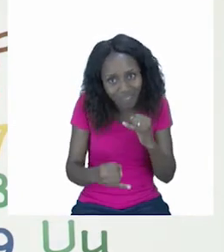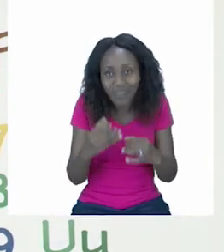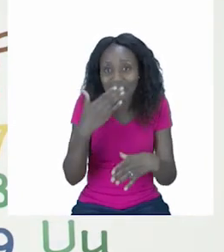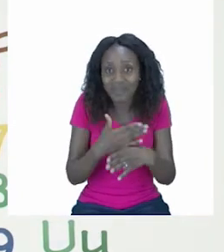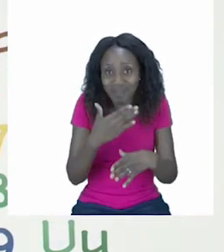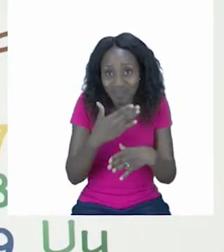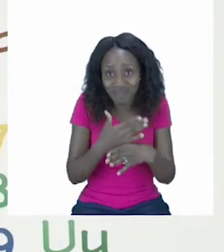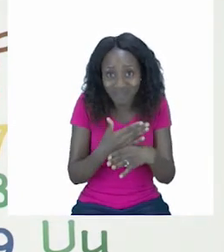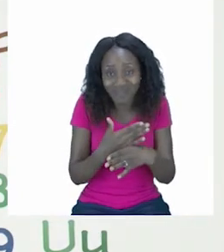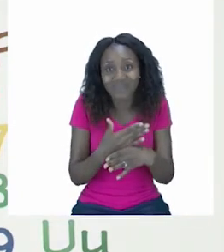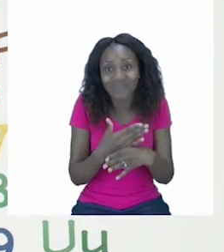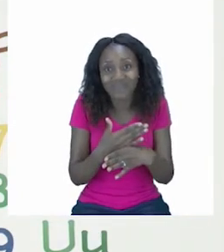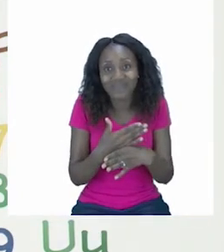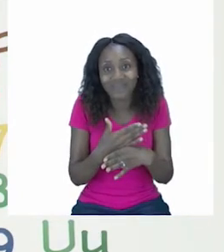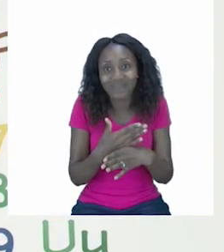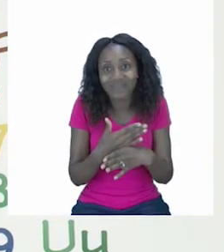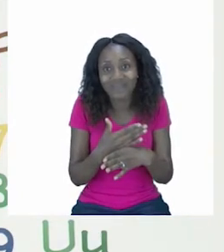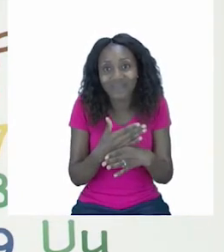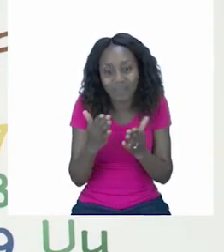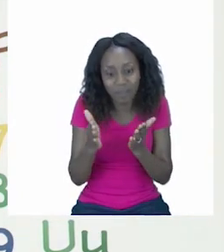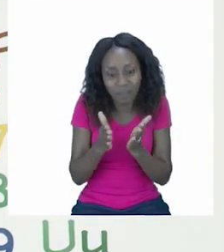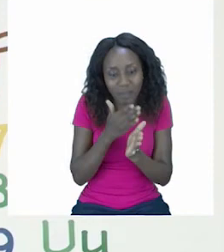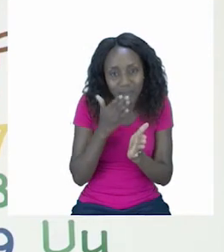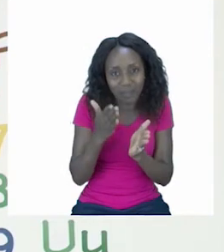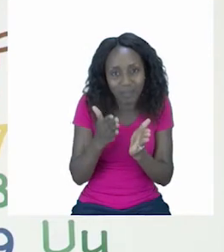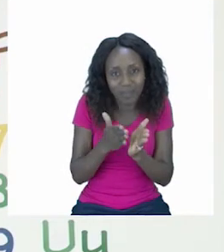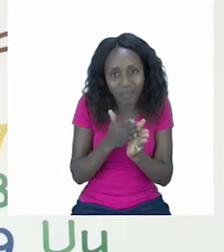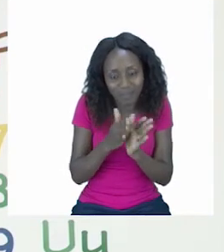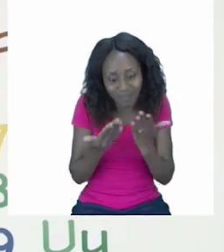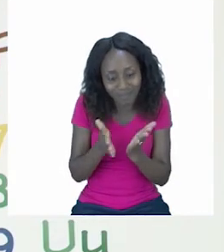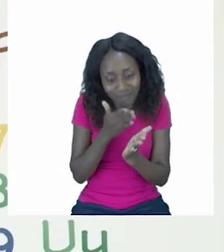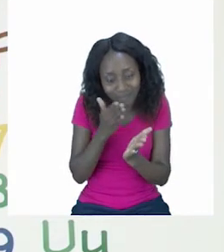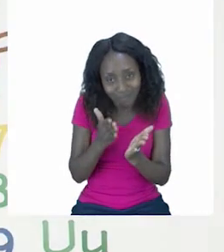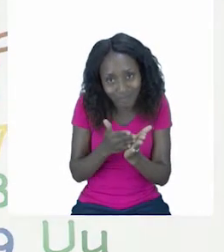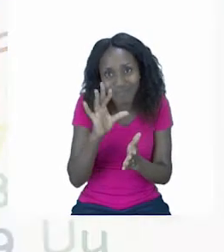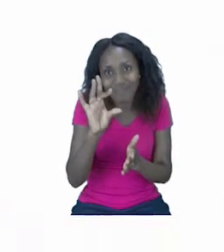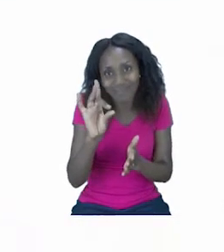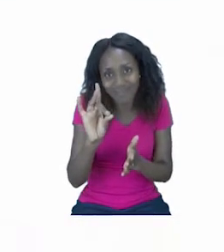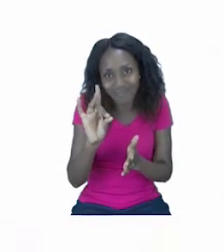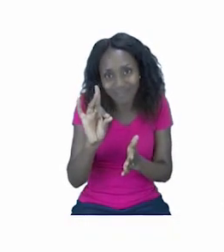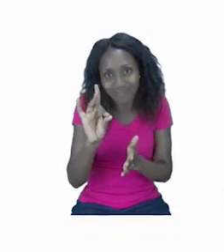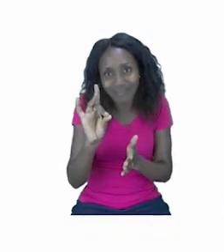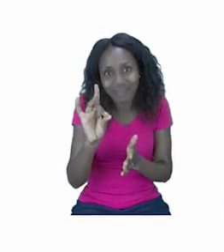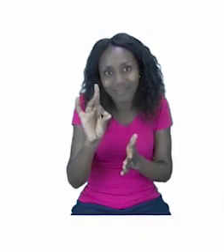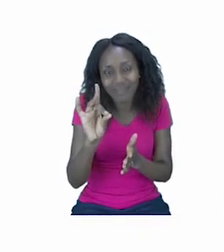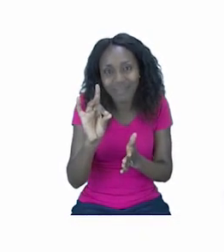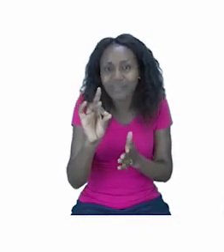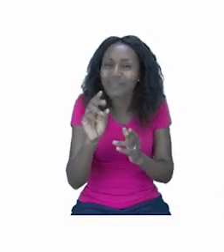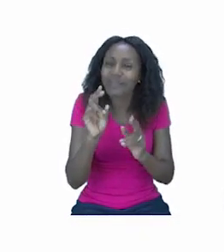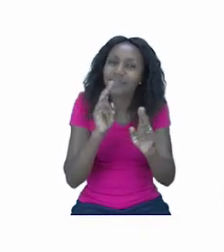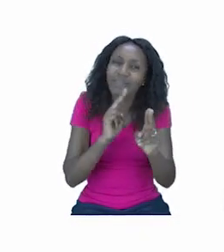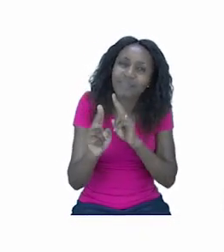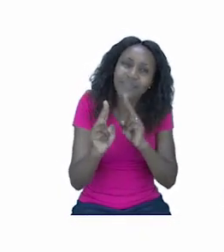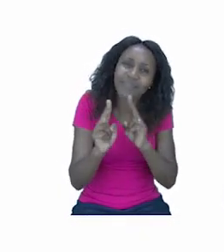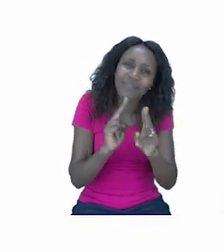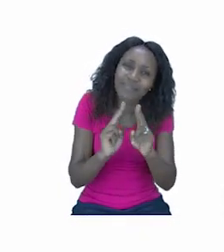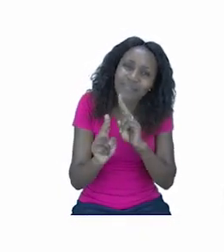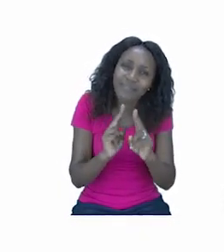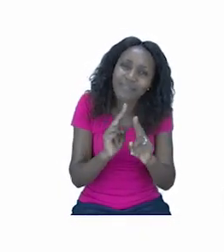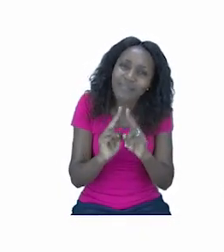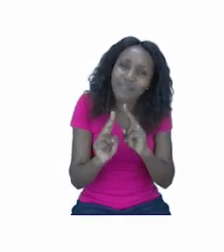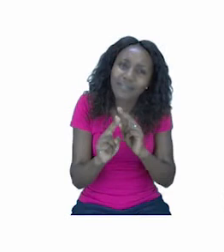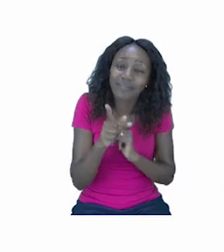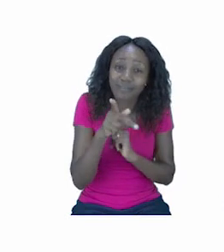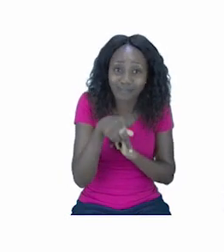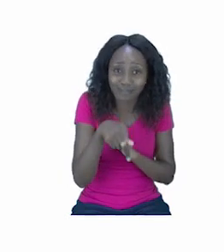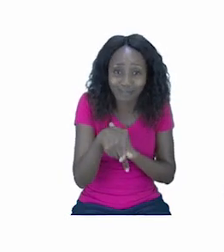today on page 8. On page 8, we are talking about